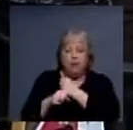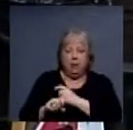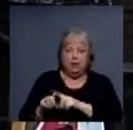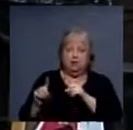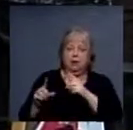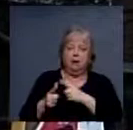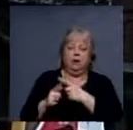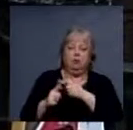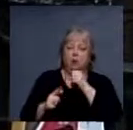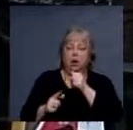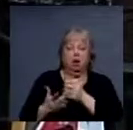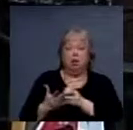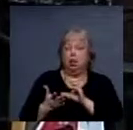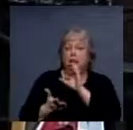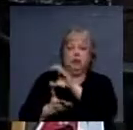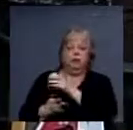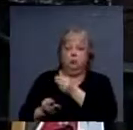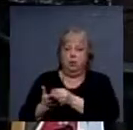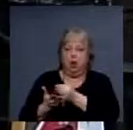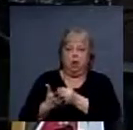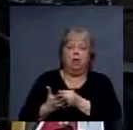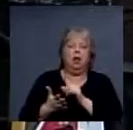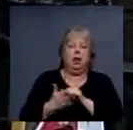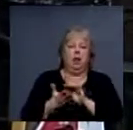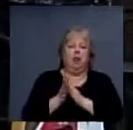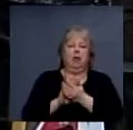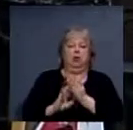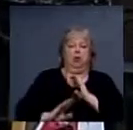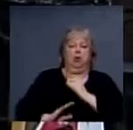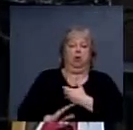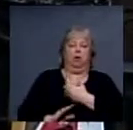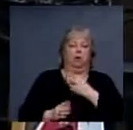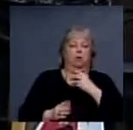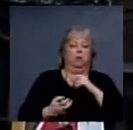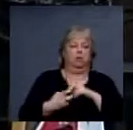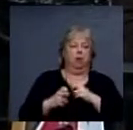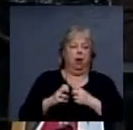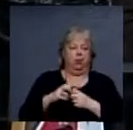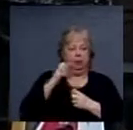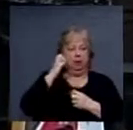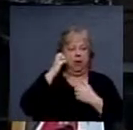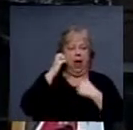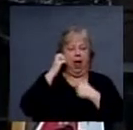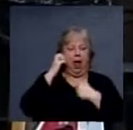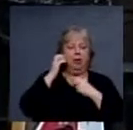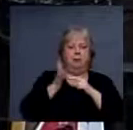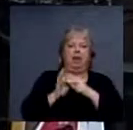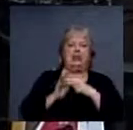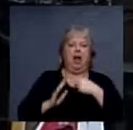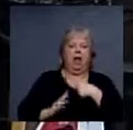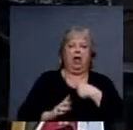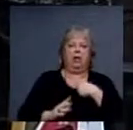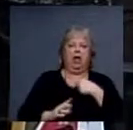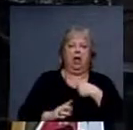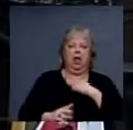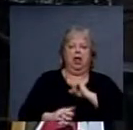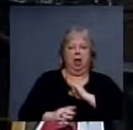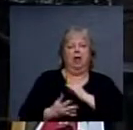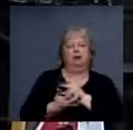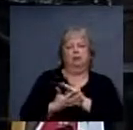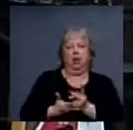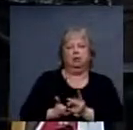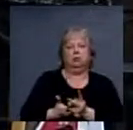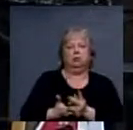then it's our problem. And the I is just what Joan said. I failed, and that's what we and that's